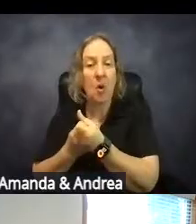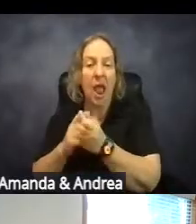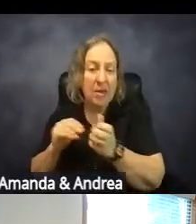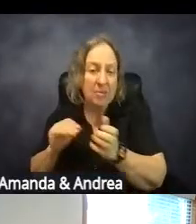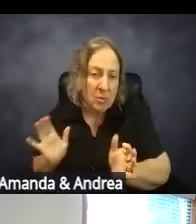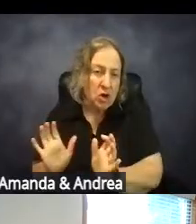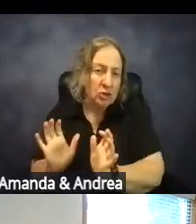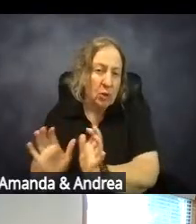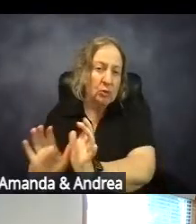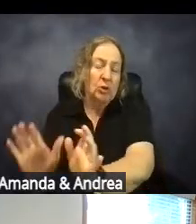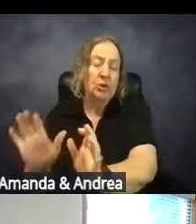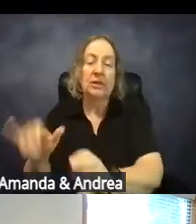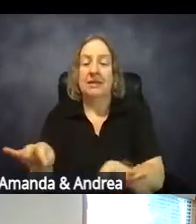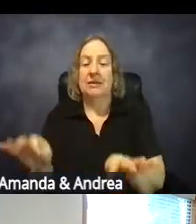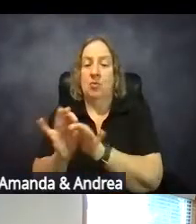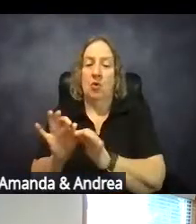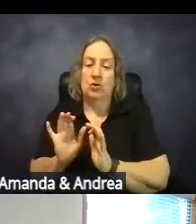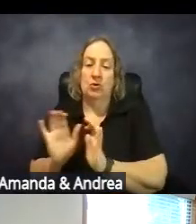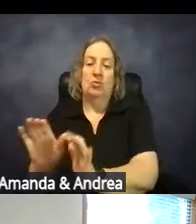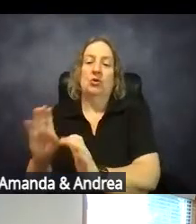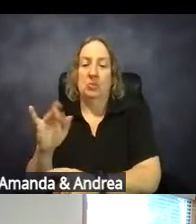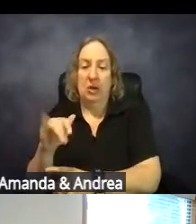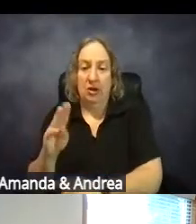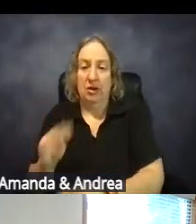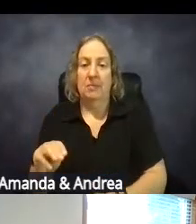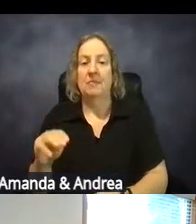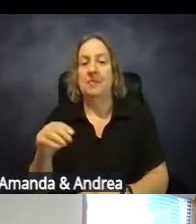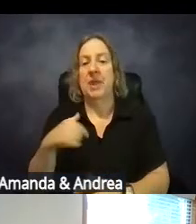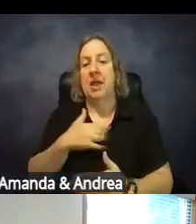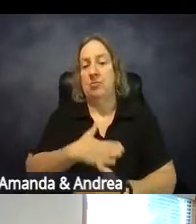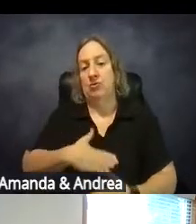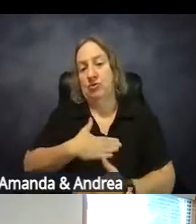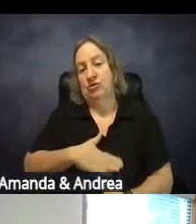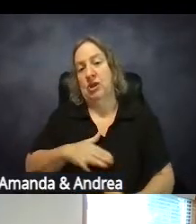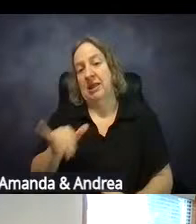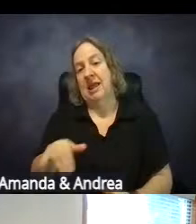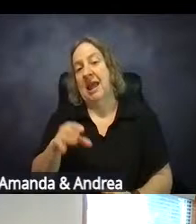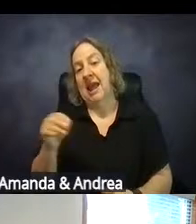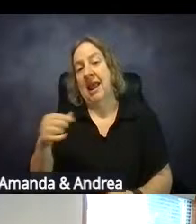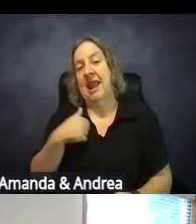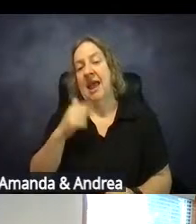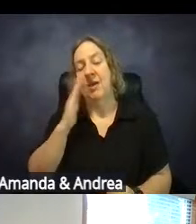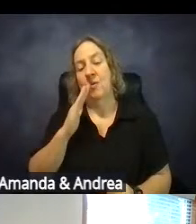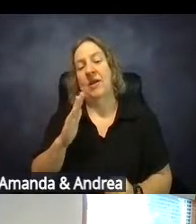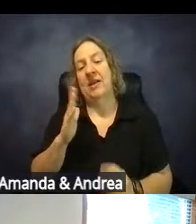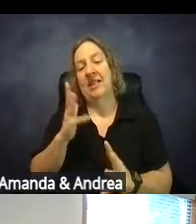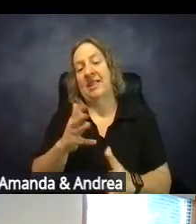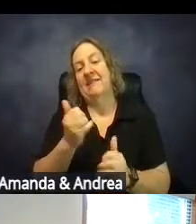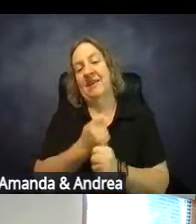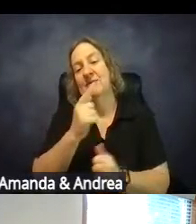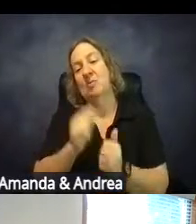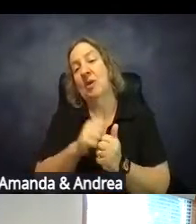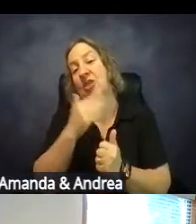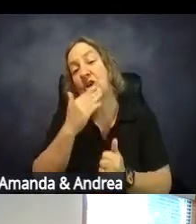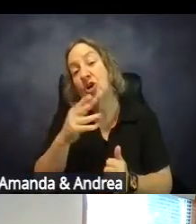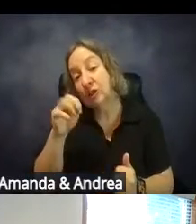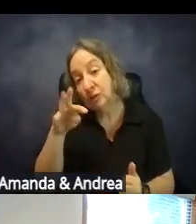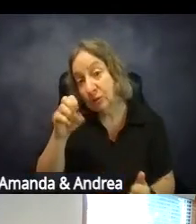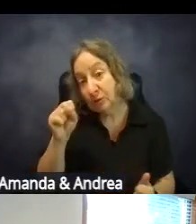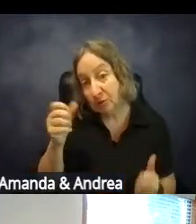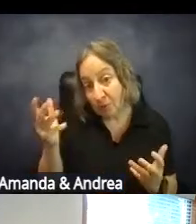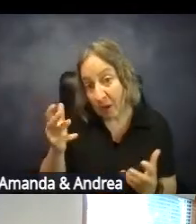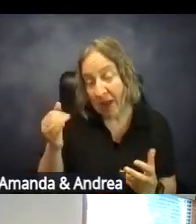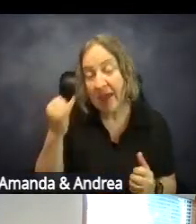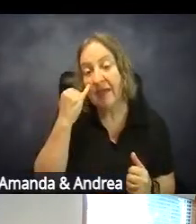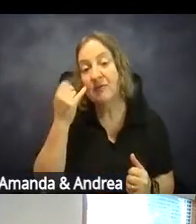It's important to push, Miriam. So I appreciate that. And I will leave everyone with a little bit of good news, which is, if you saw,